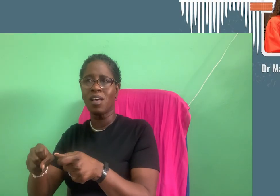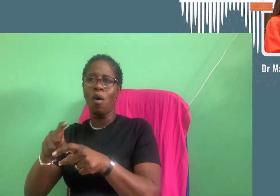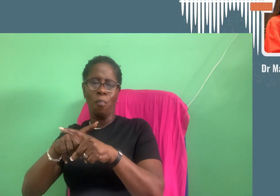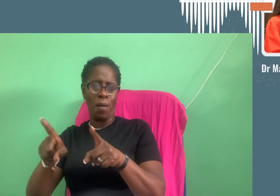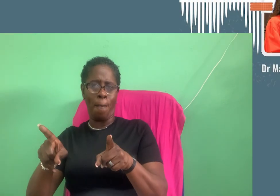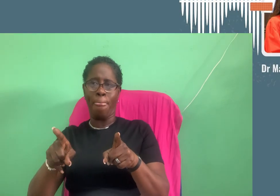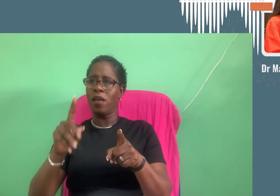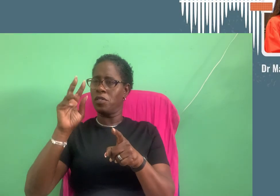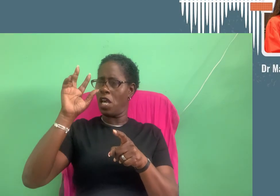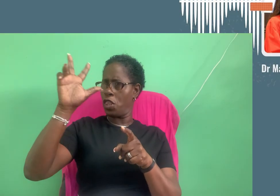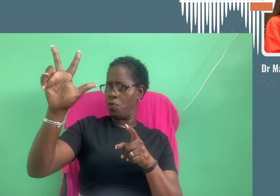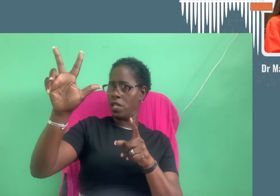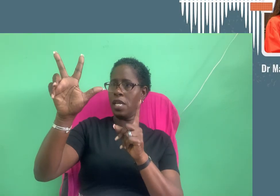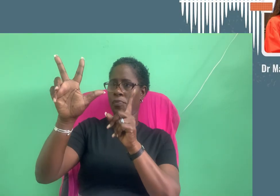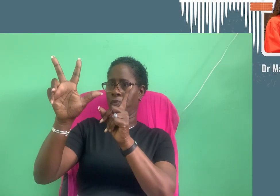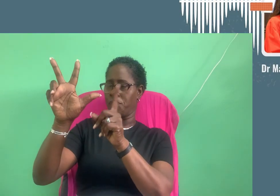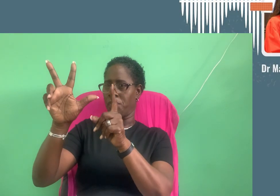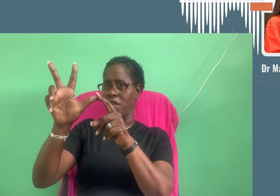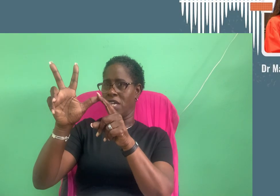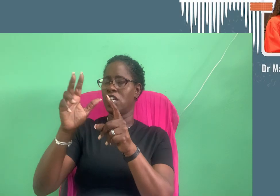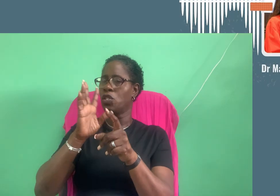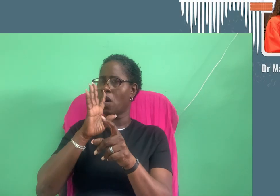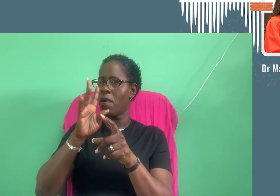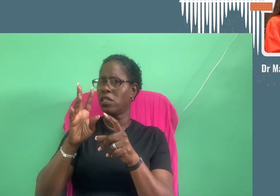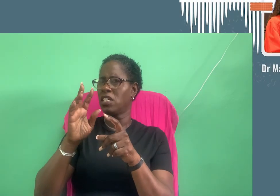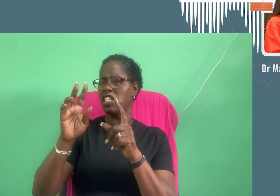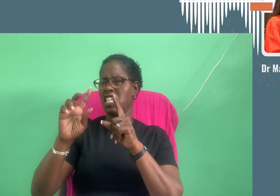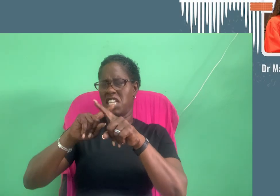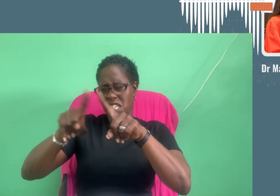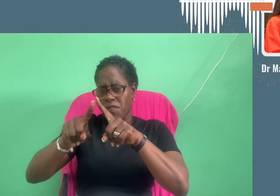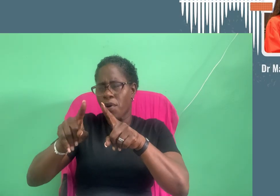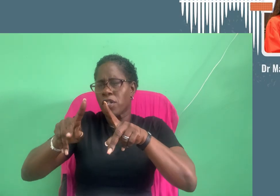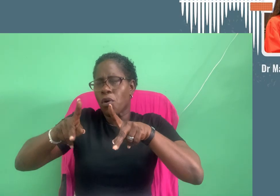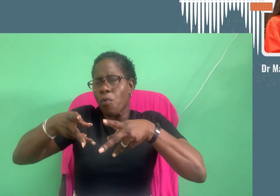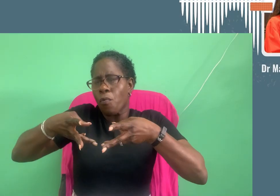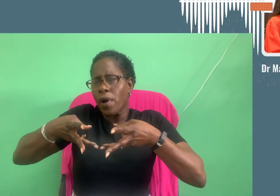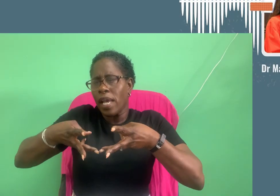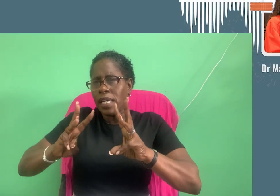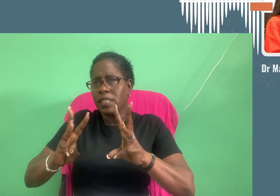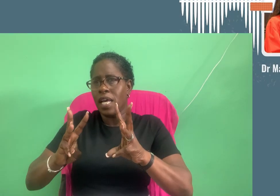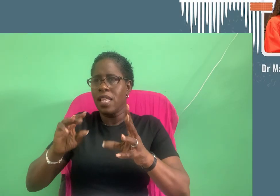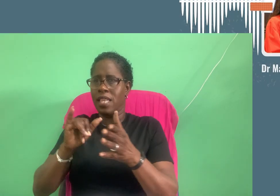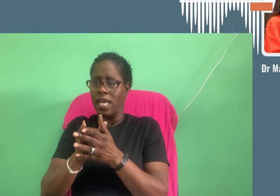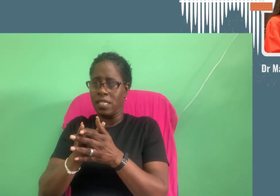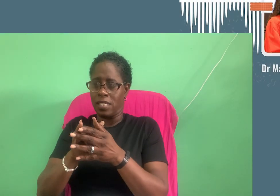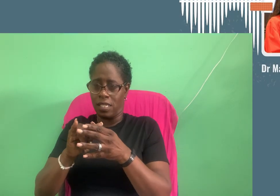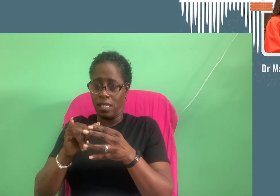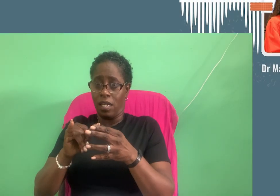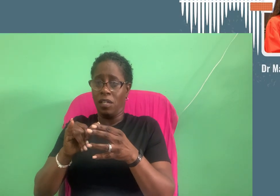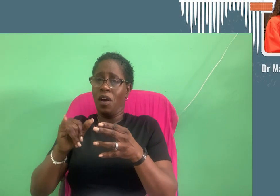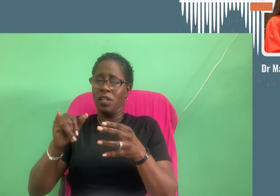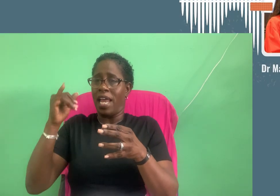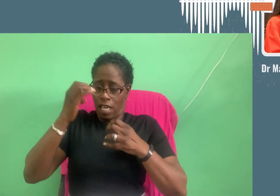right? Post-traumatic stress disorder, anxiety disorders, and depression. We also don't talk about how those in and of themselves can be